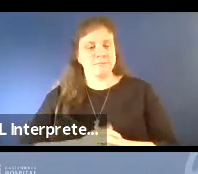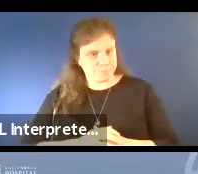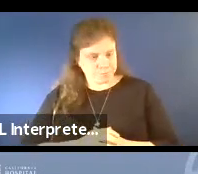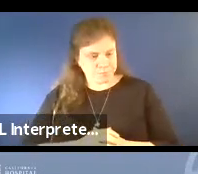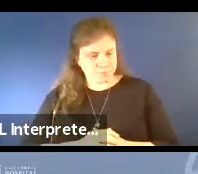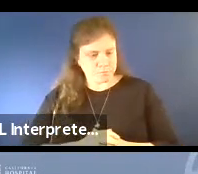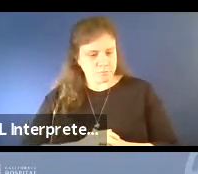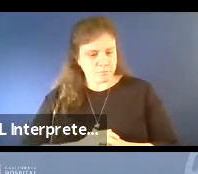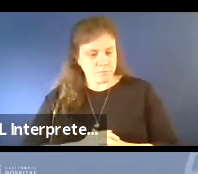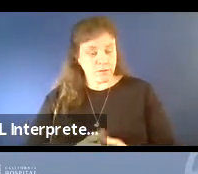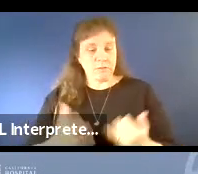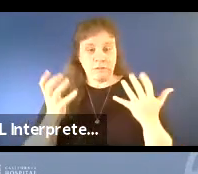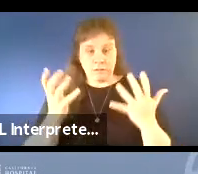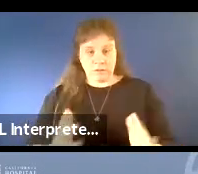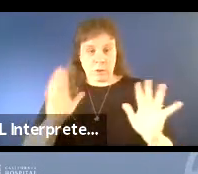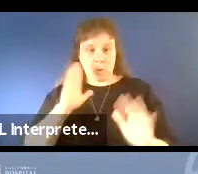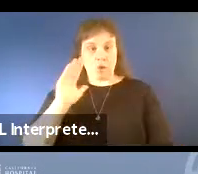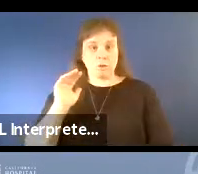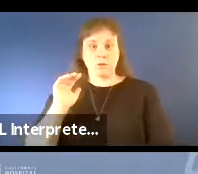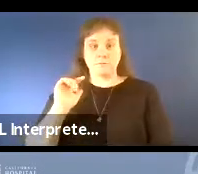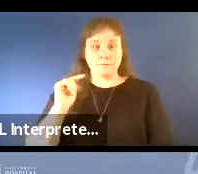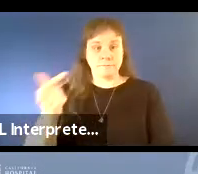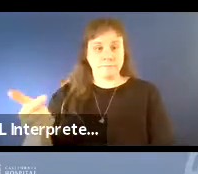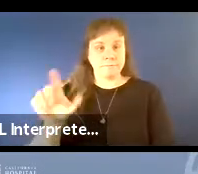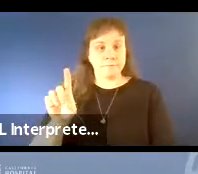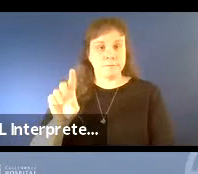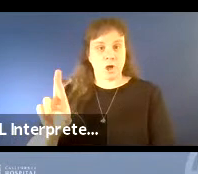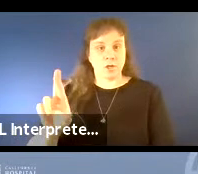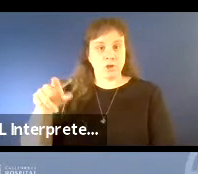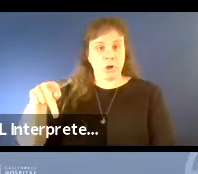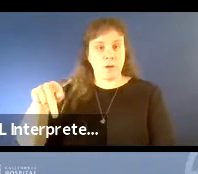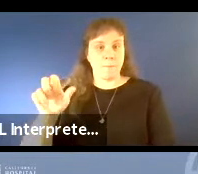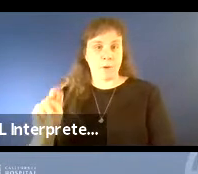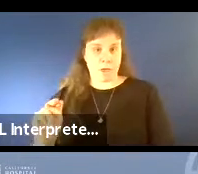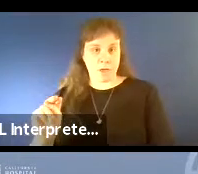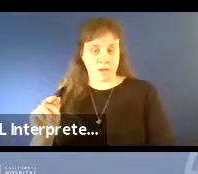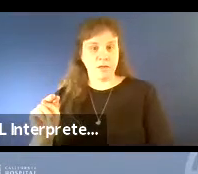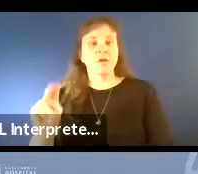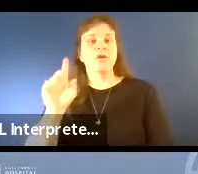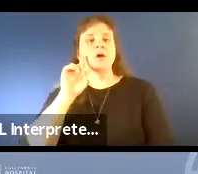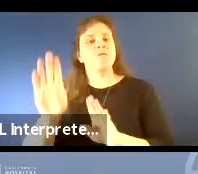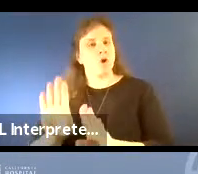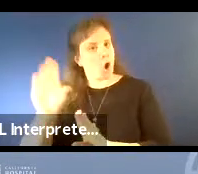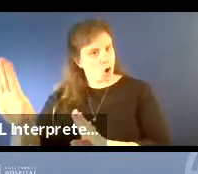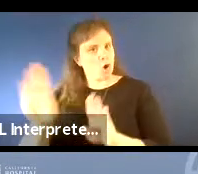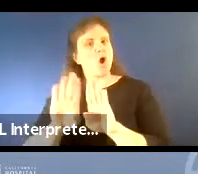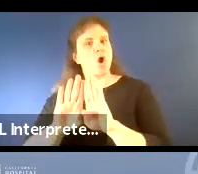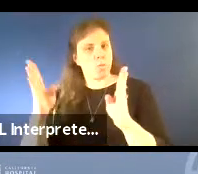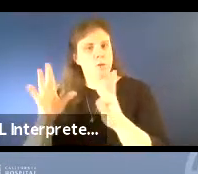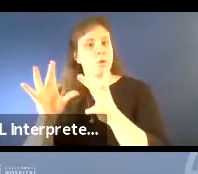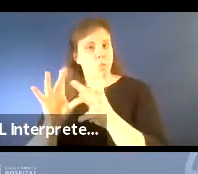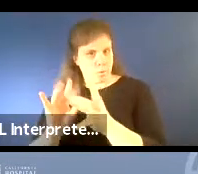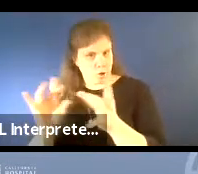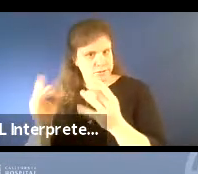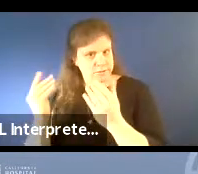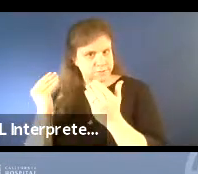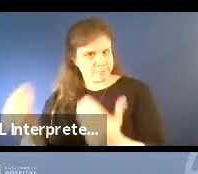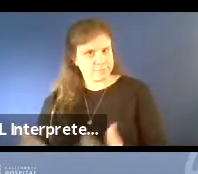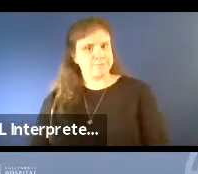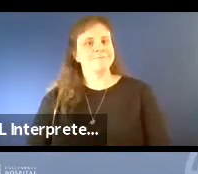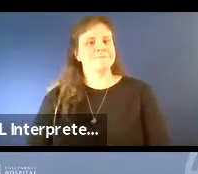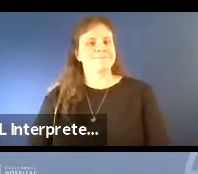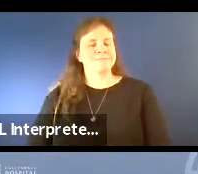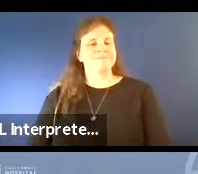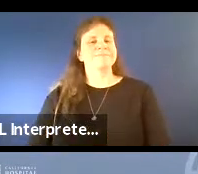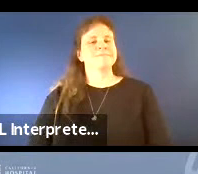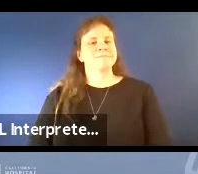that, I will go ahead and turn it over to Dr. Pon for for opening remarks and comments.